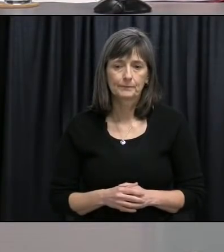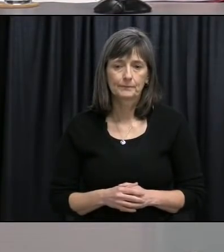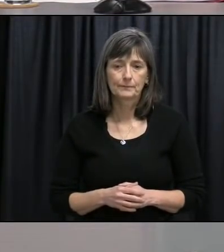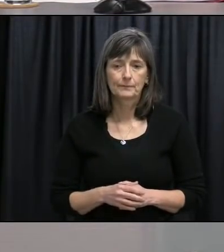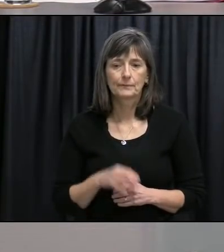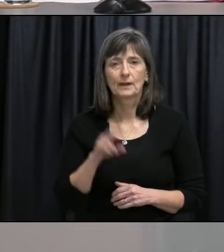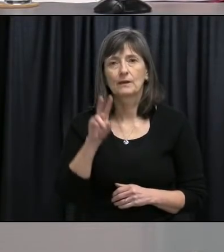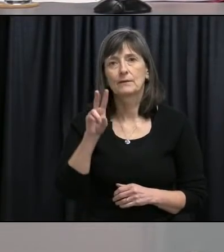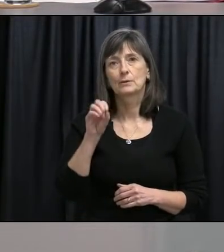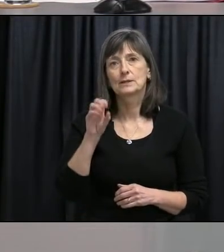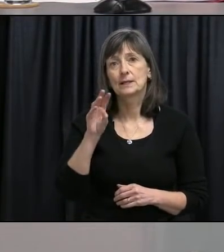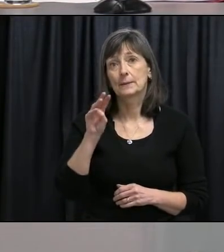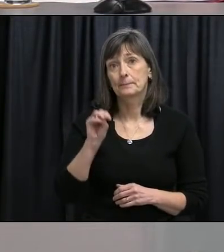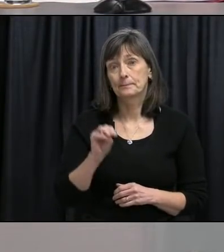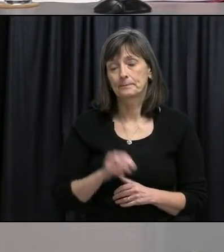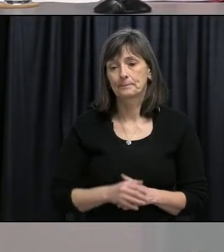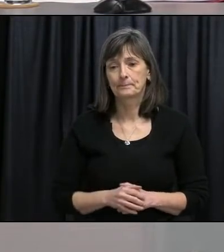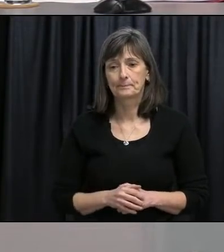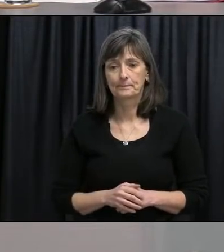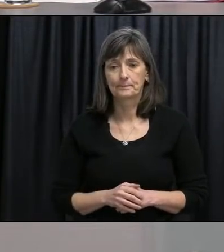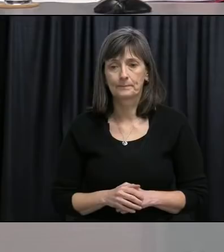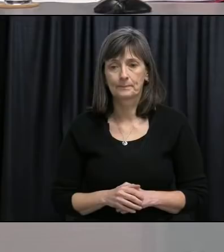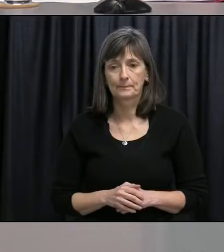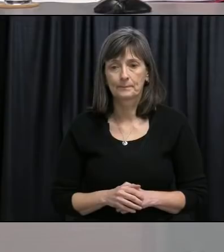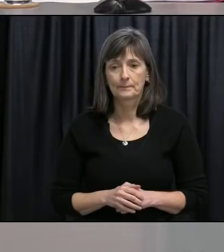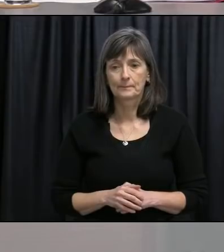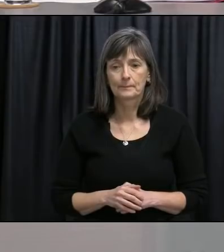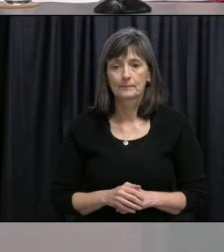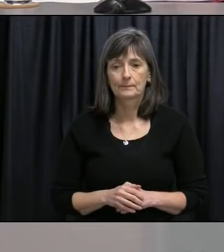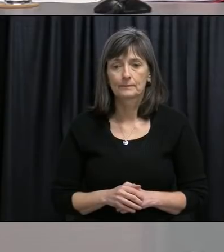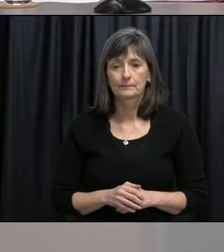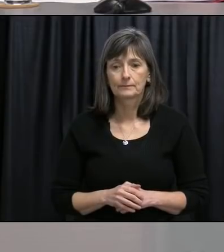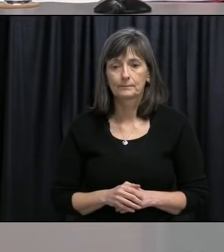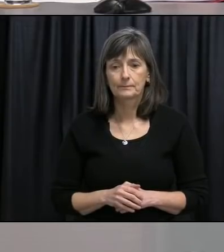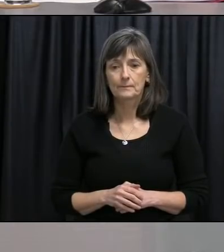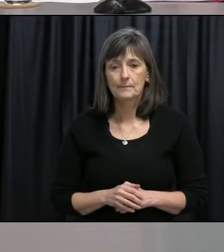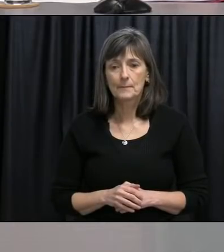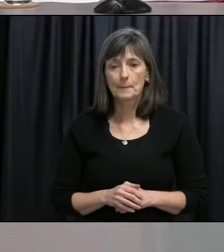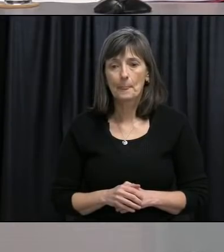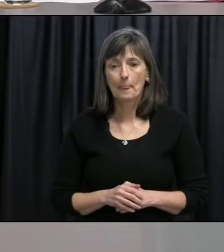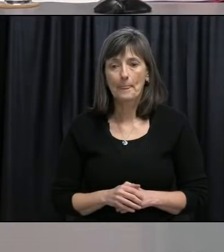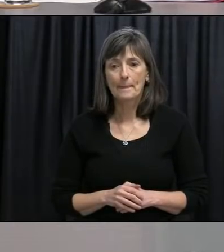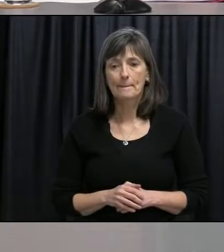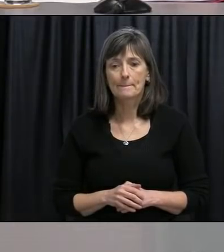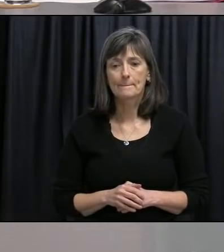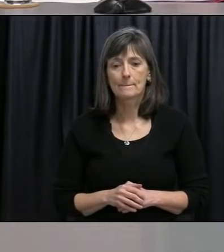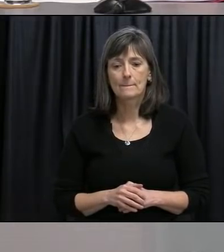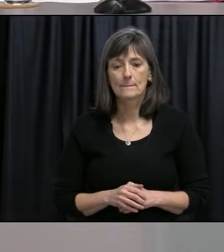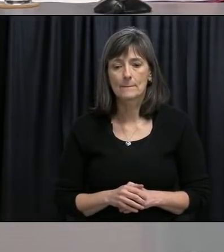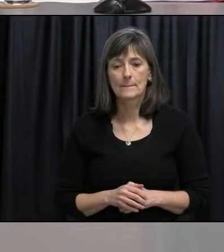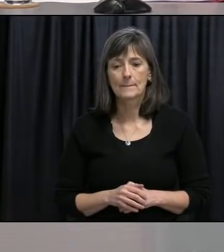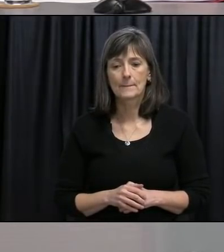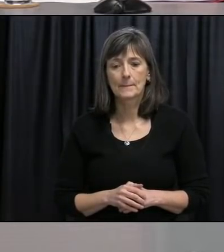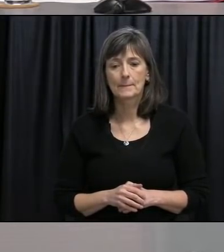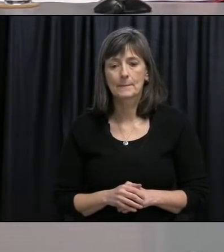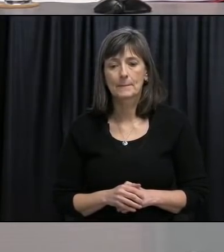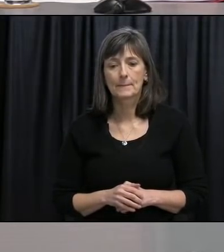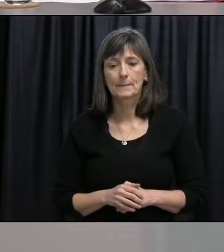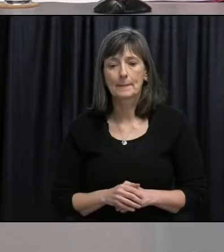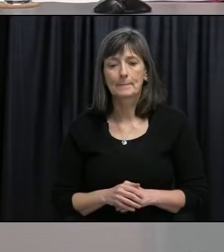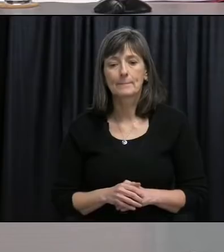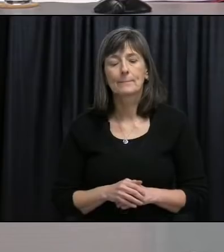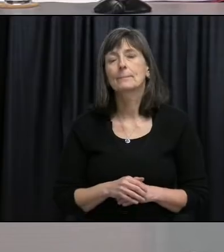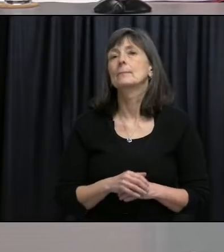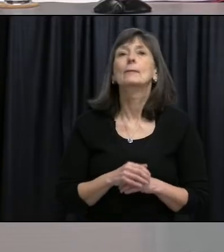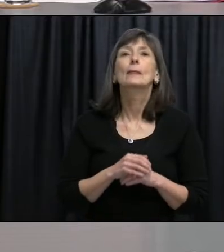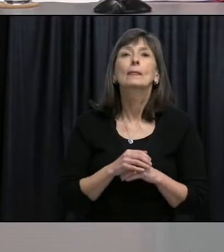Noah Shepard with VOCM, do you have a final question? Yes, I do. Is there any concern that the 2 different alert levels